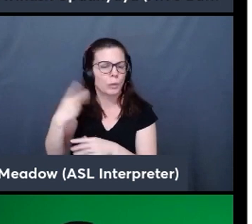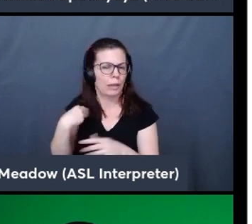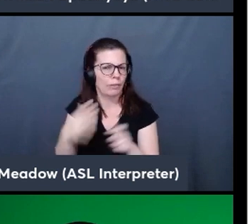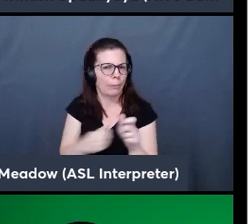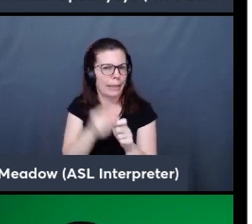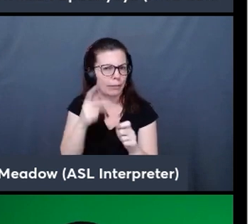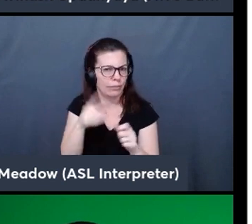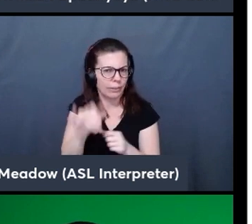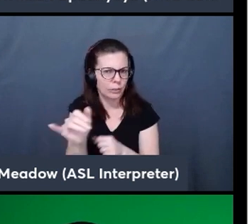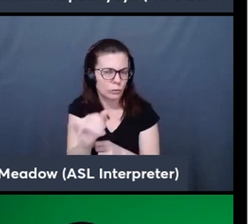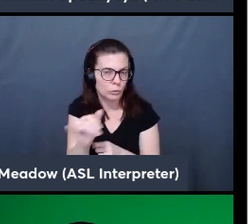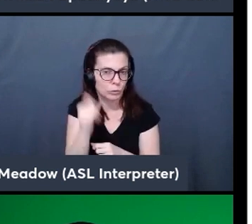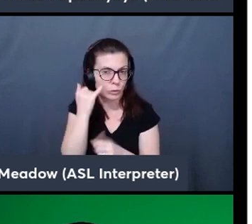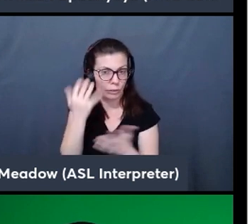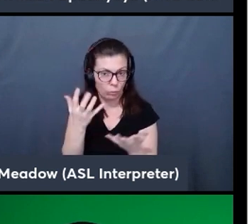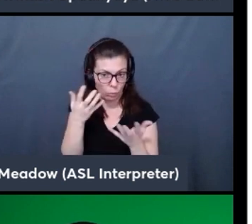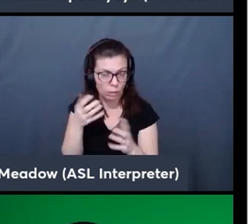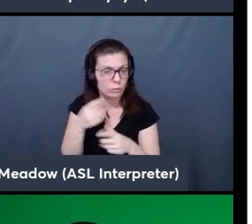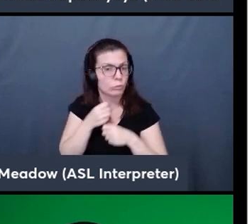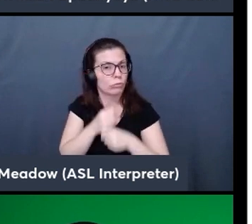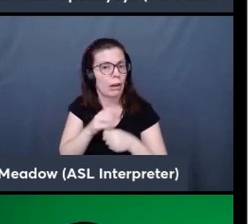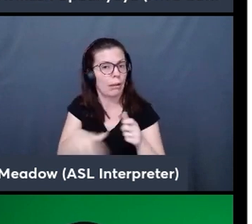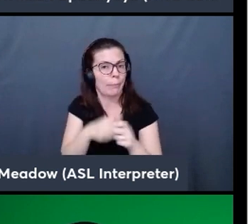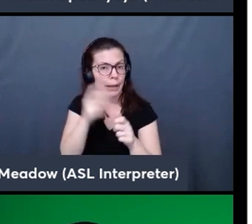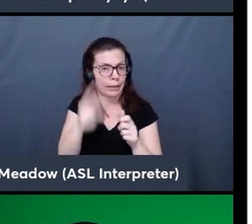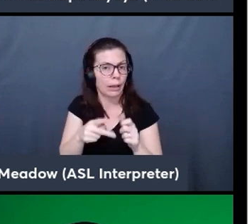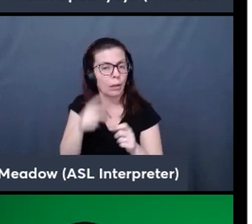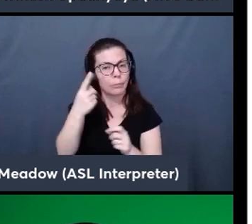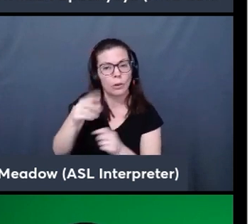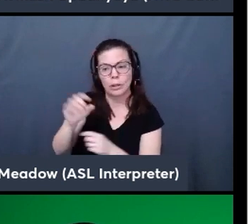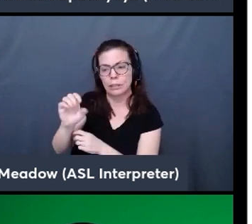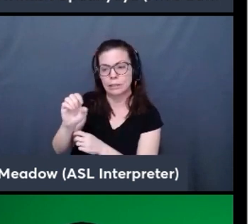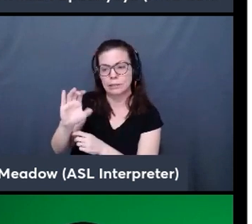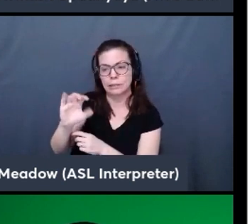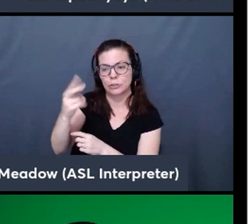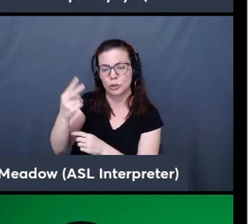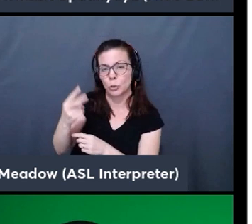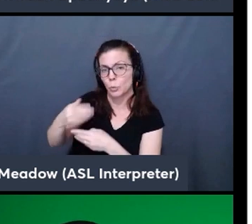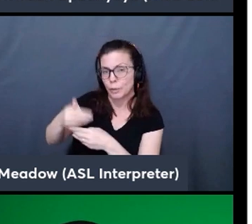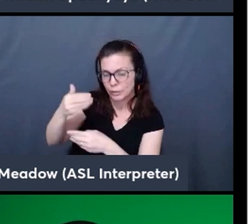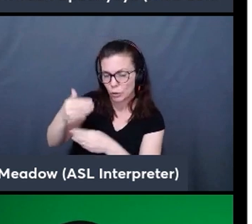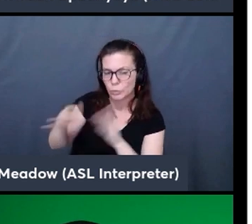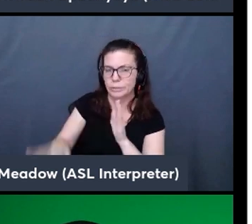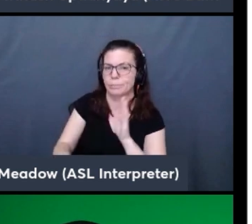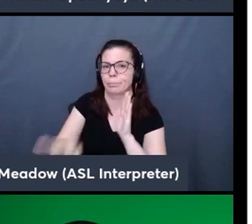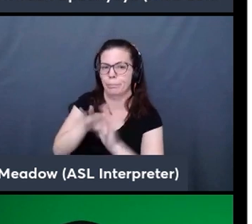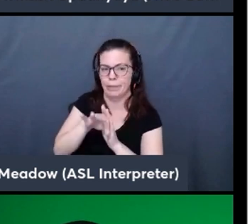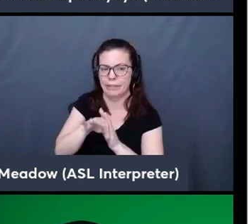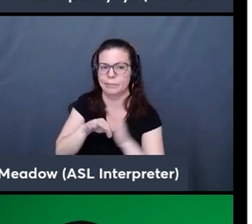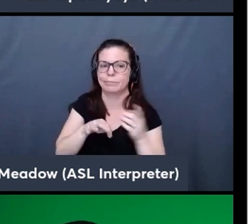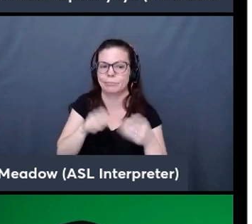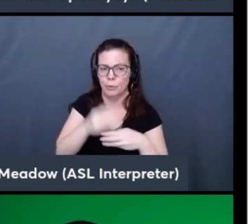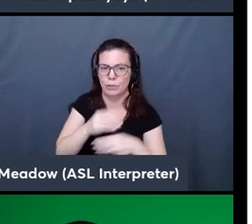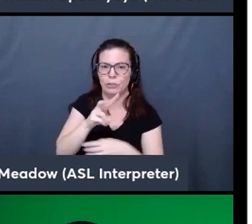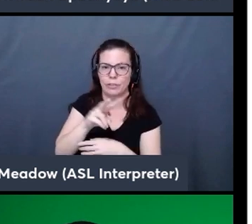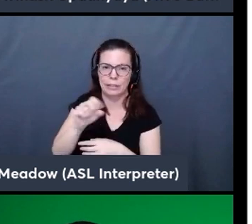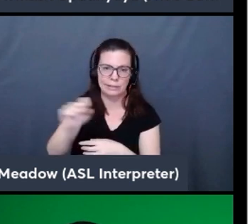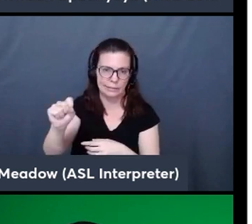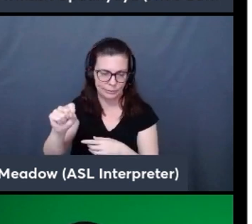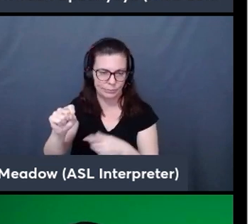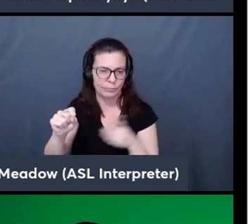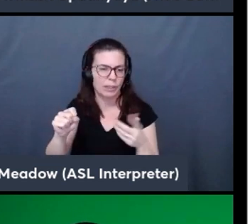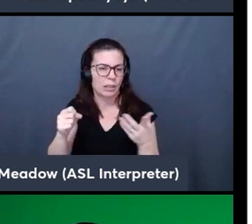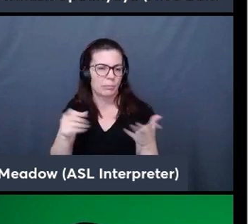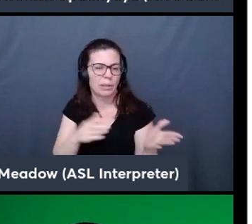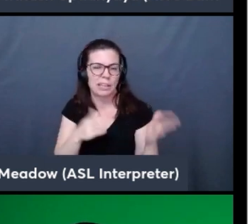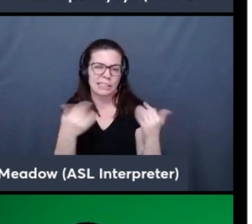if you want your backup plan to create backups for EC2 Windows, you need to select Windows VSS. But here we are talking